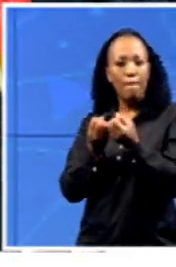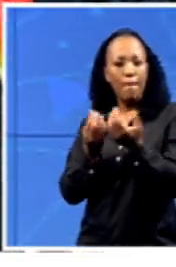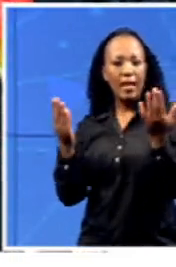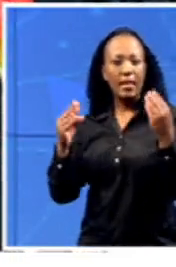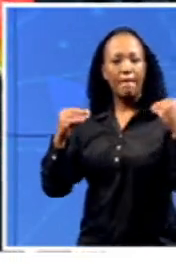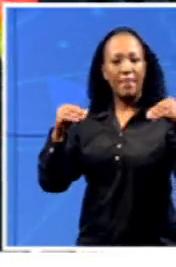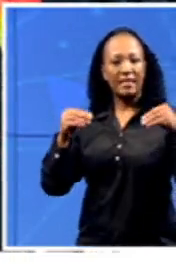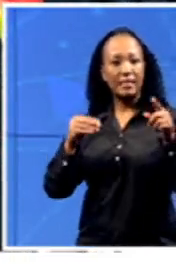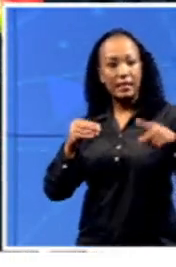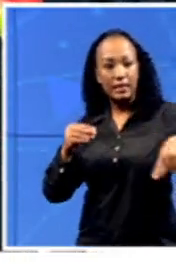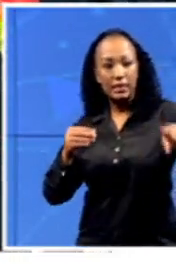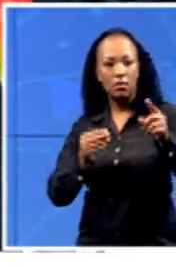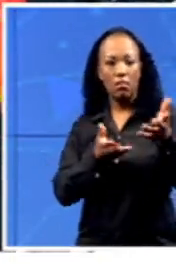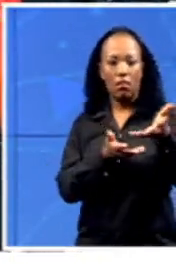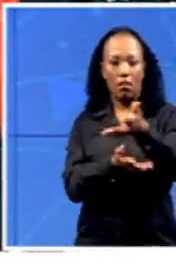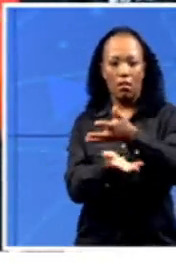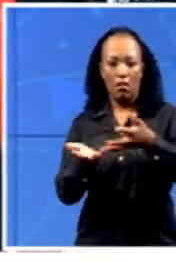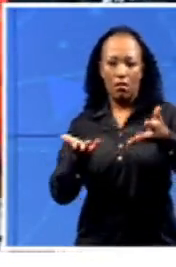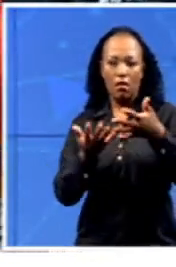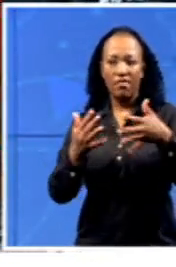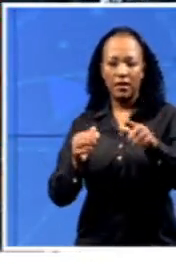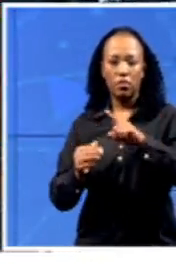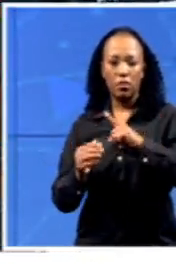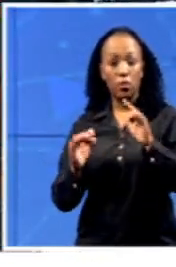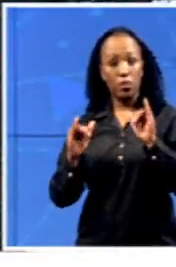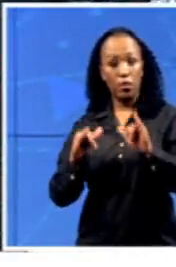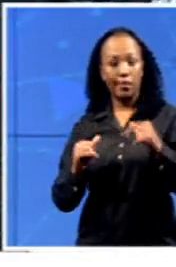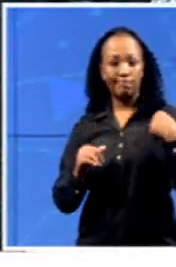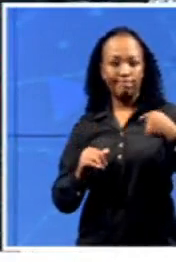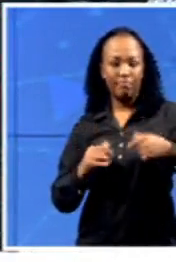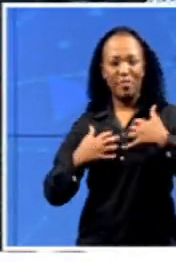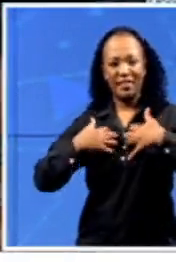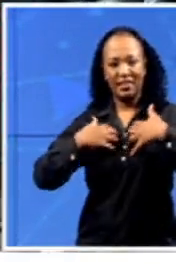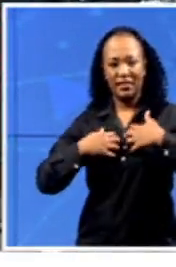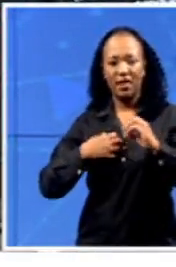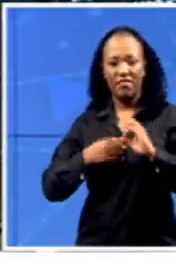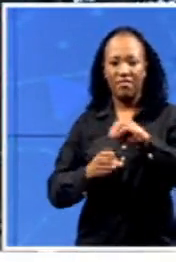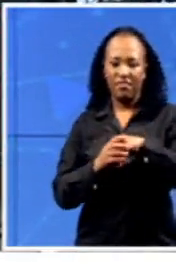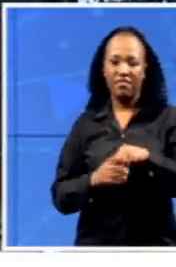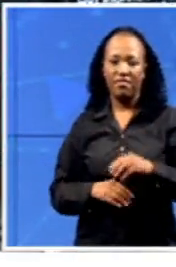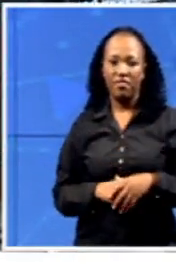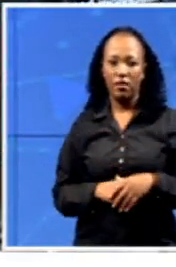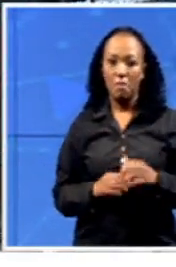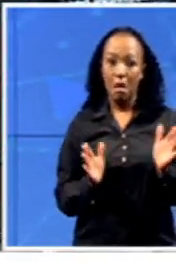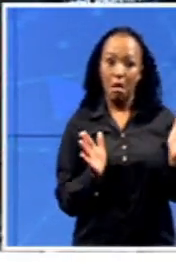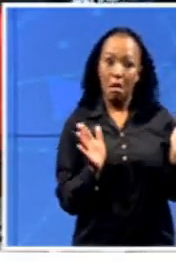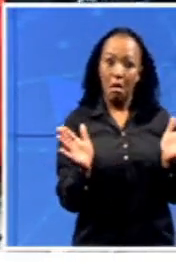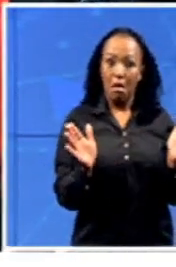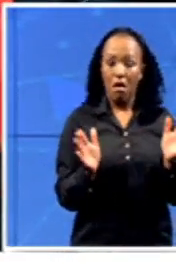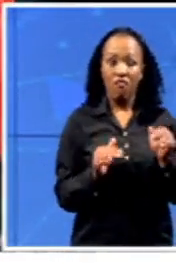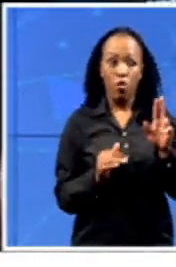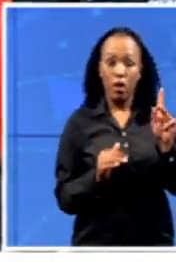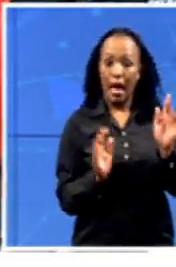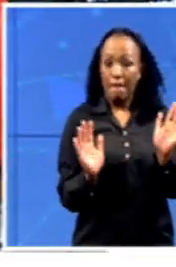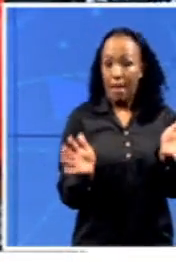very happy to have our trade and media with us, and we're really, really excited to be here today. Are you only facilitating travellers to the